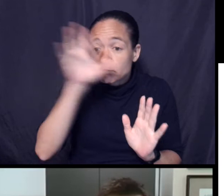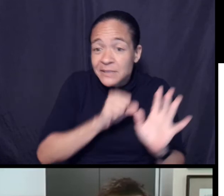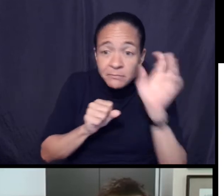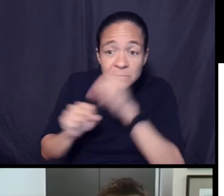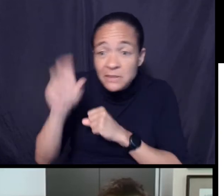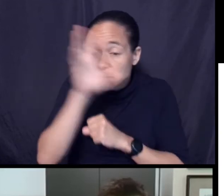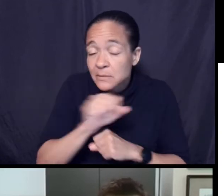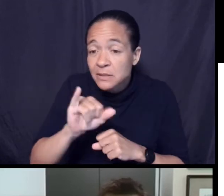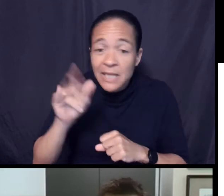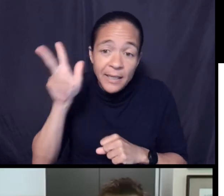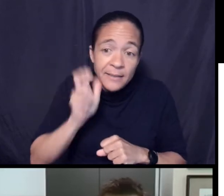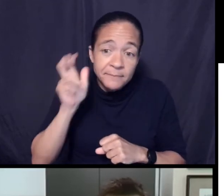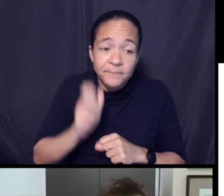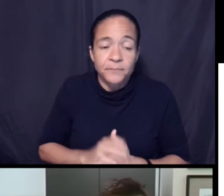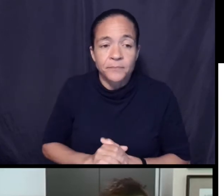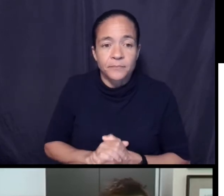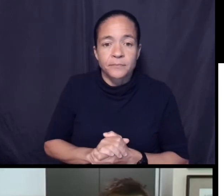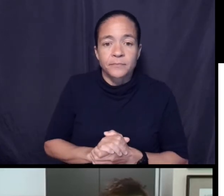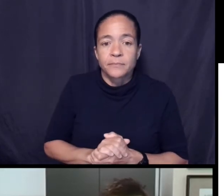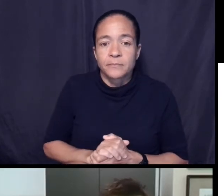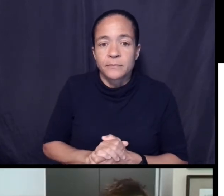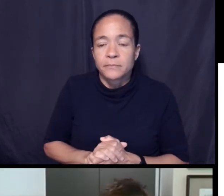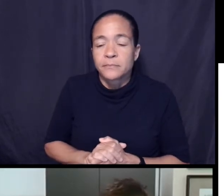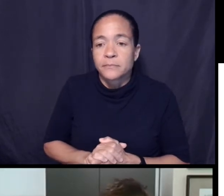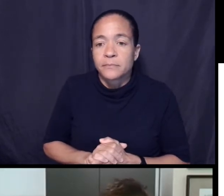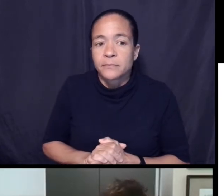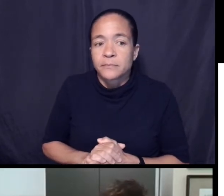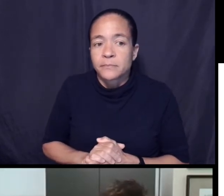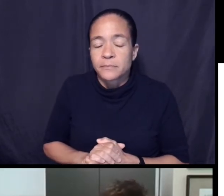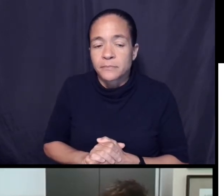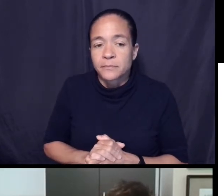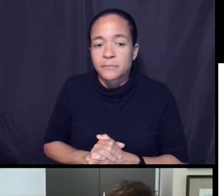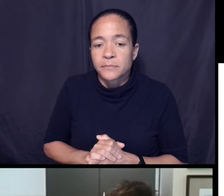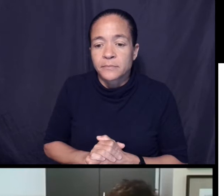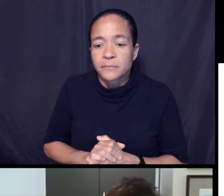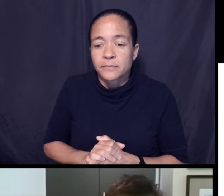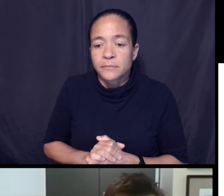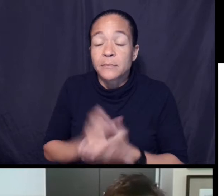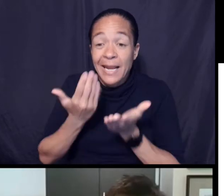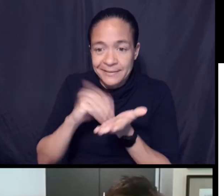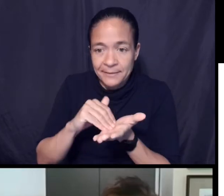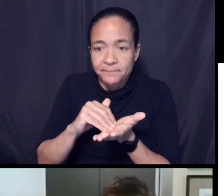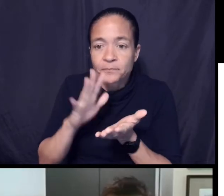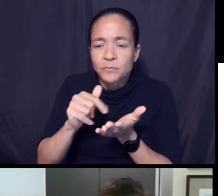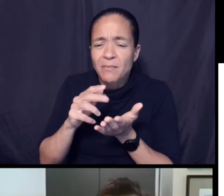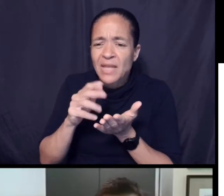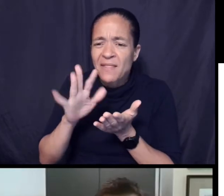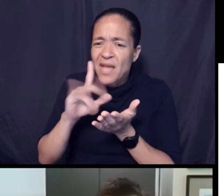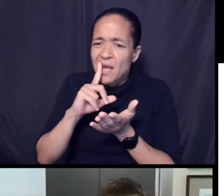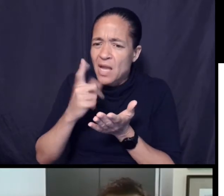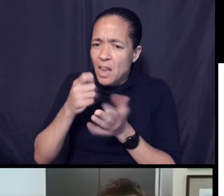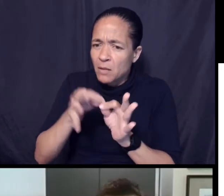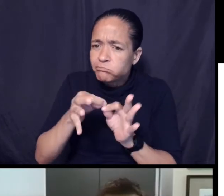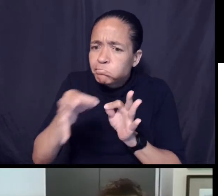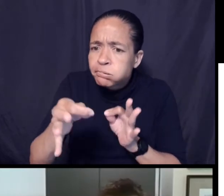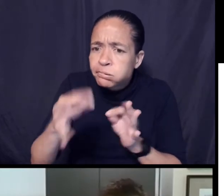out with the congenital CMV affecting the hearing. So again, this delayed hearing